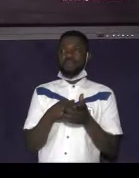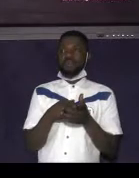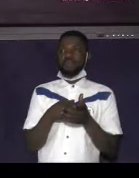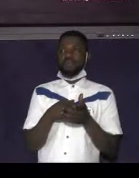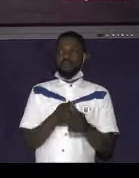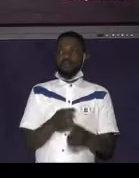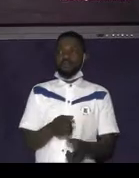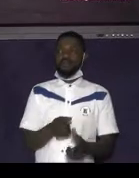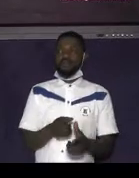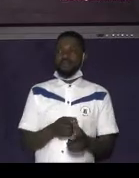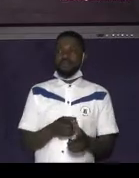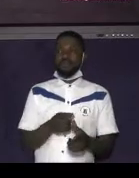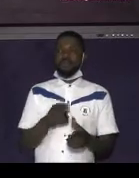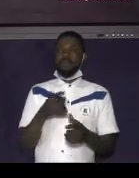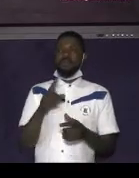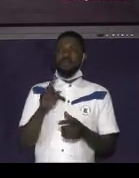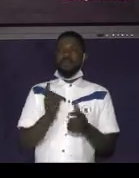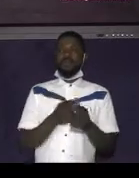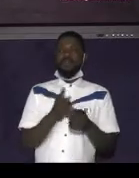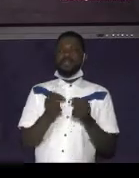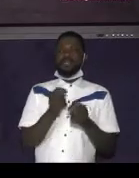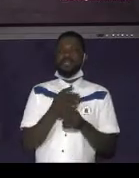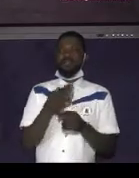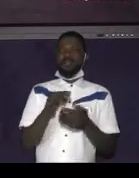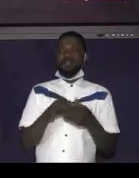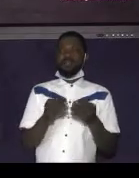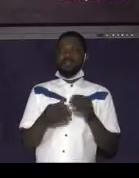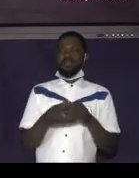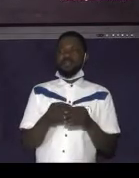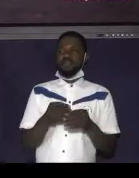have. Our first type of sentences is